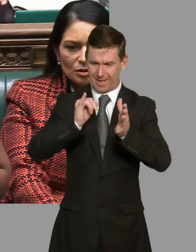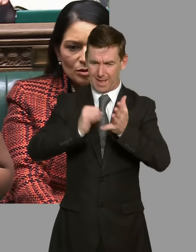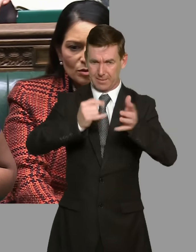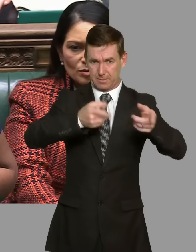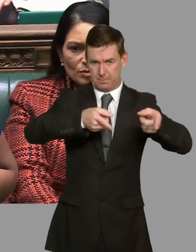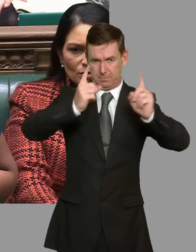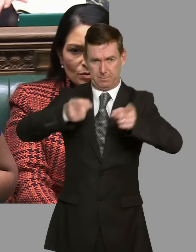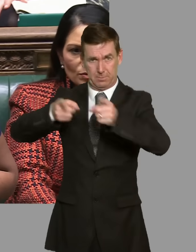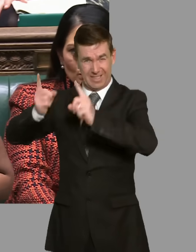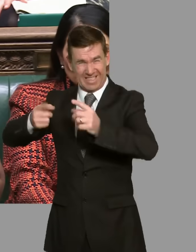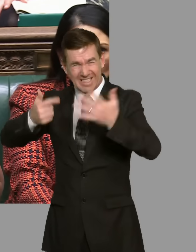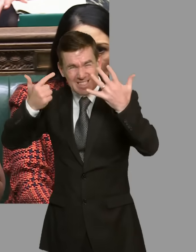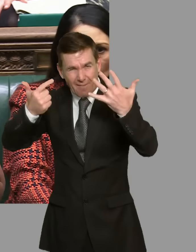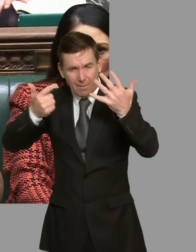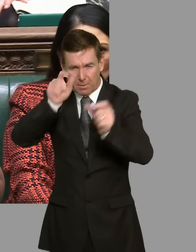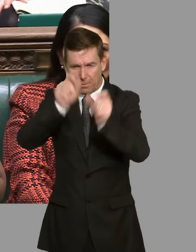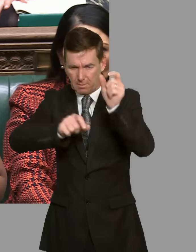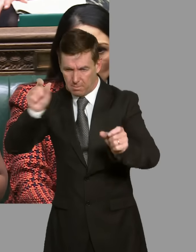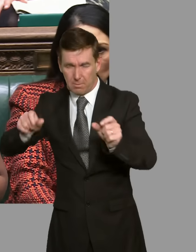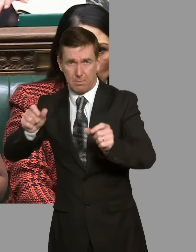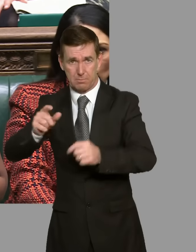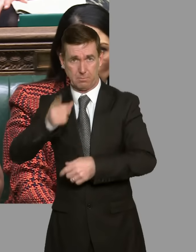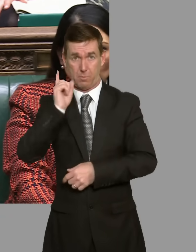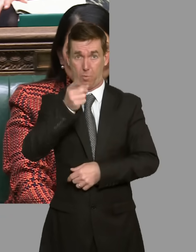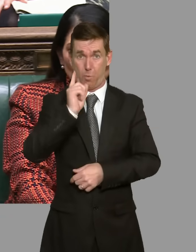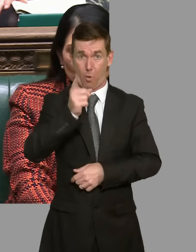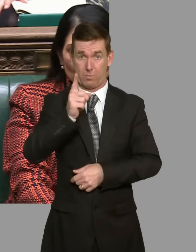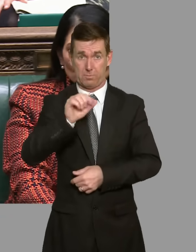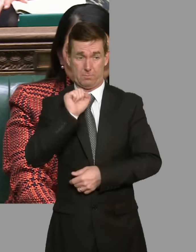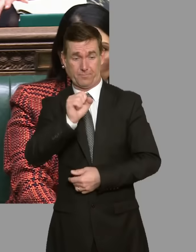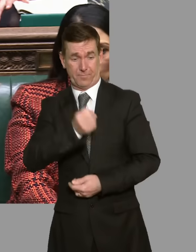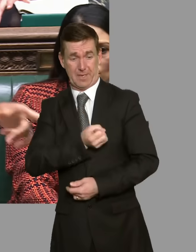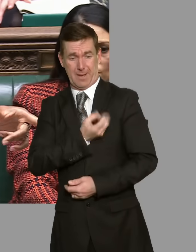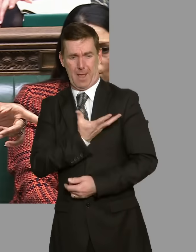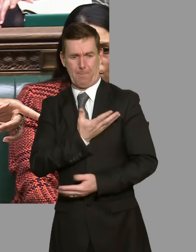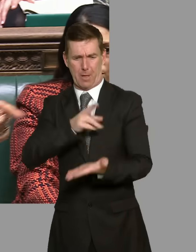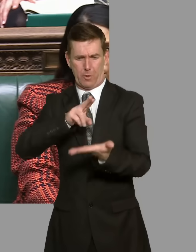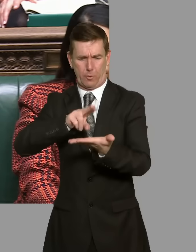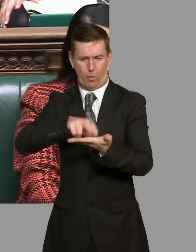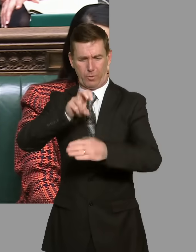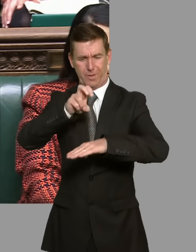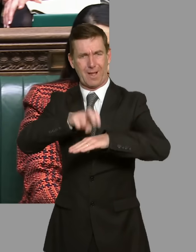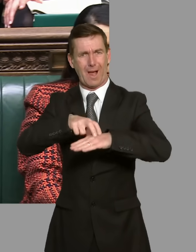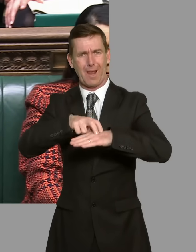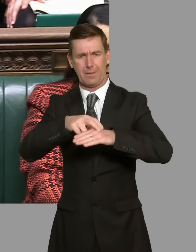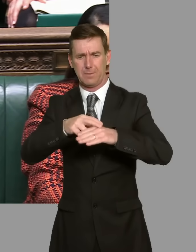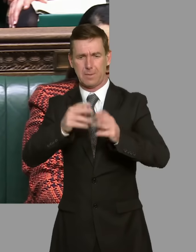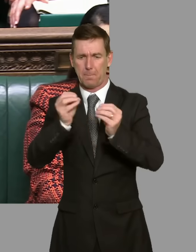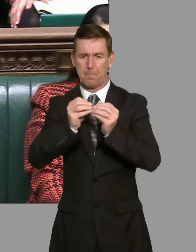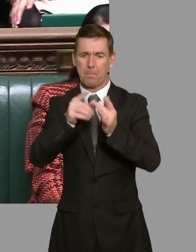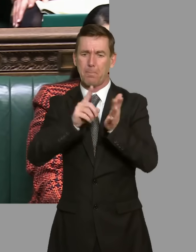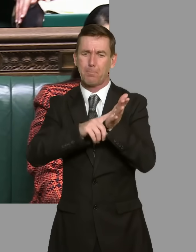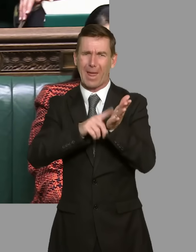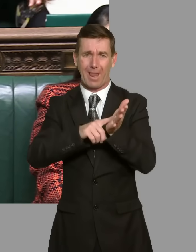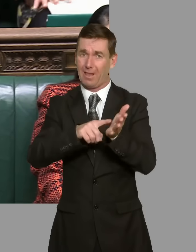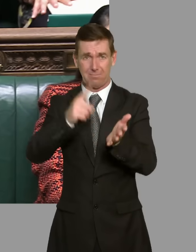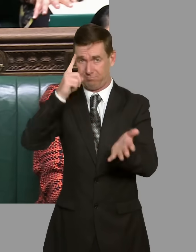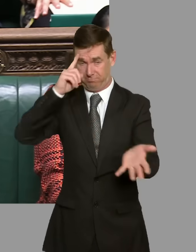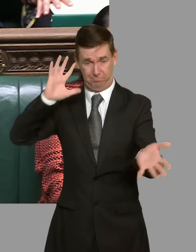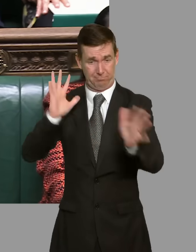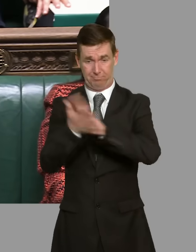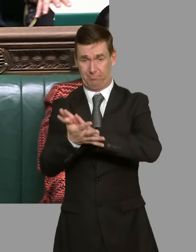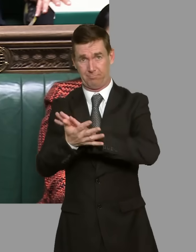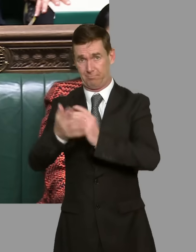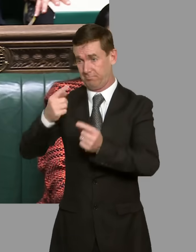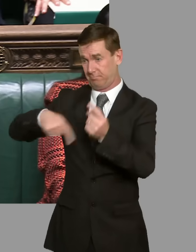Labour's Northern Ireland Troubles Bill will wreck our special forces. Not me, that's the SAS. In November, 9